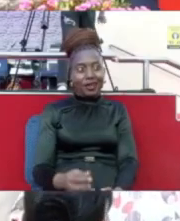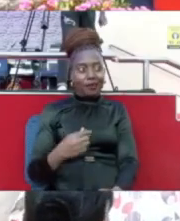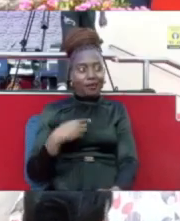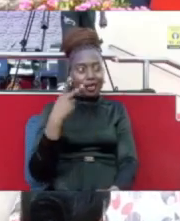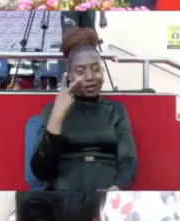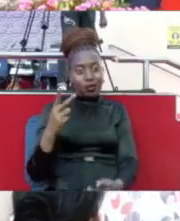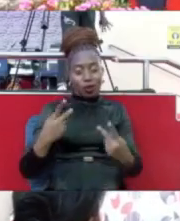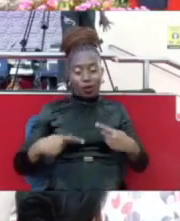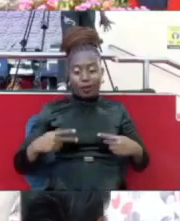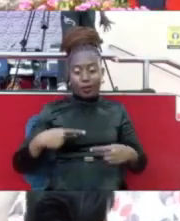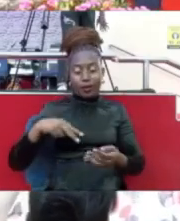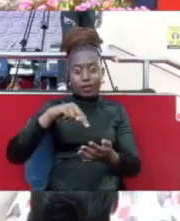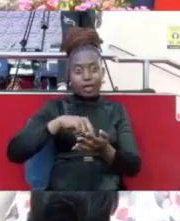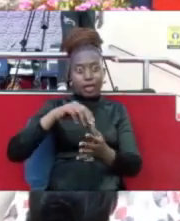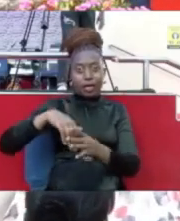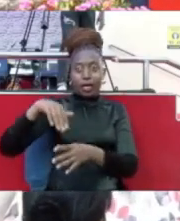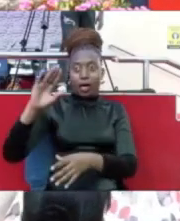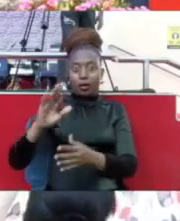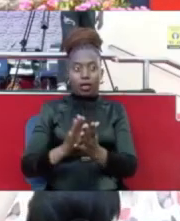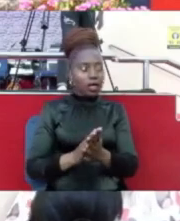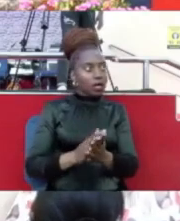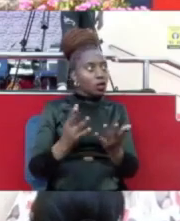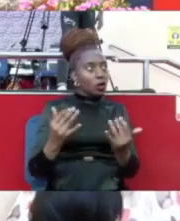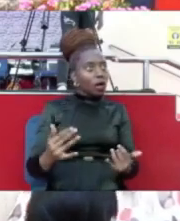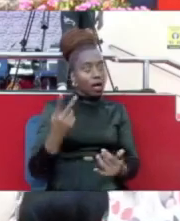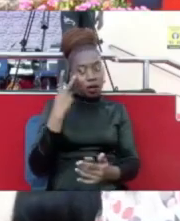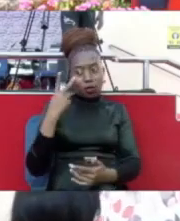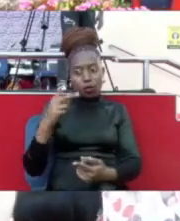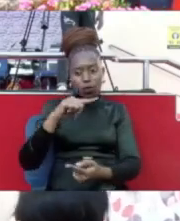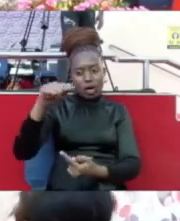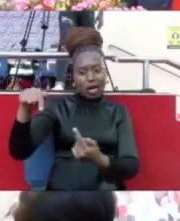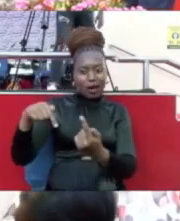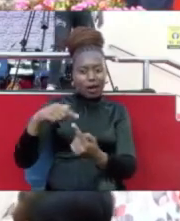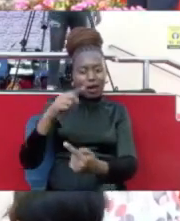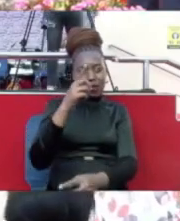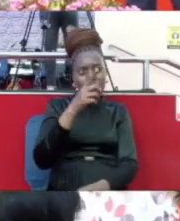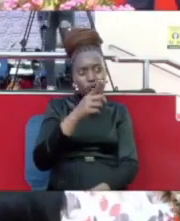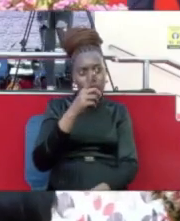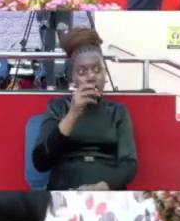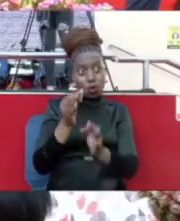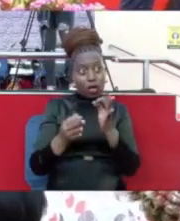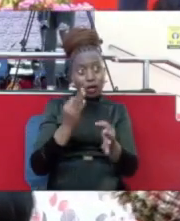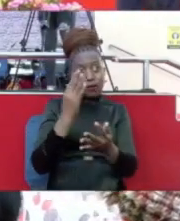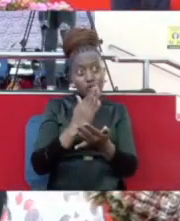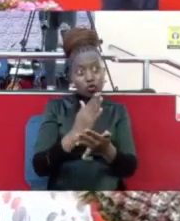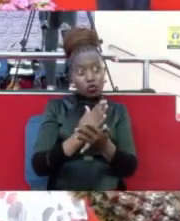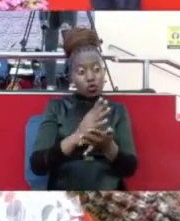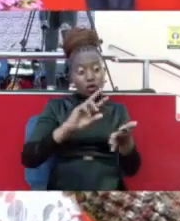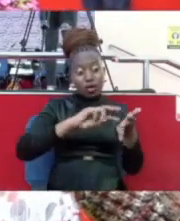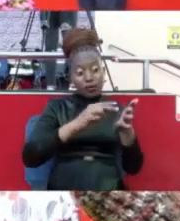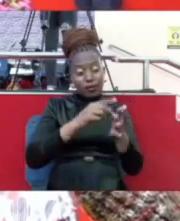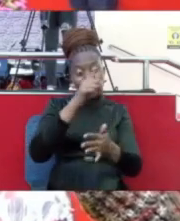hapa nje. Now look around you. Sasa angalia. If you really mean it and you're not just lying, kama